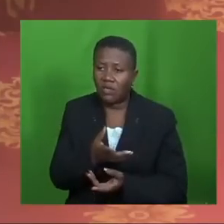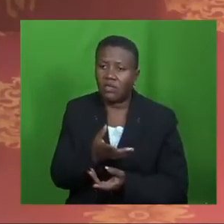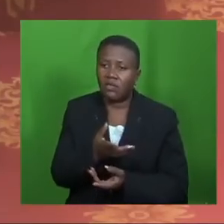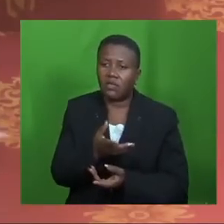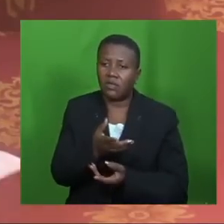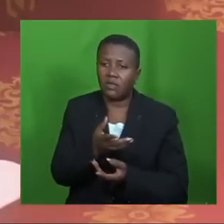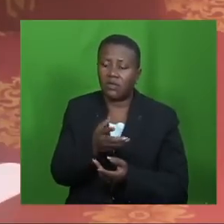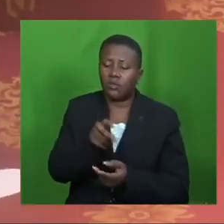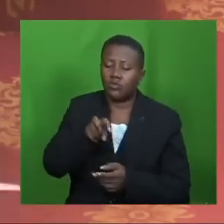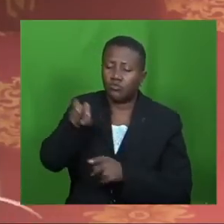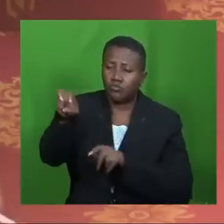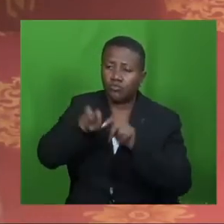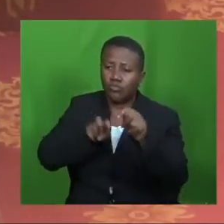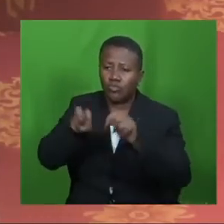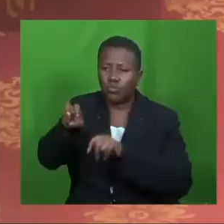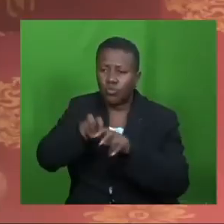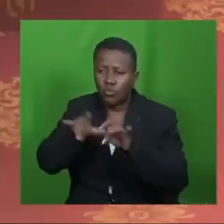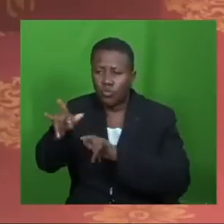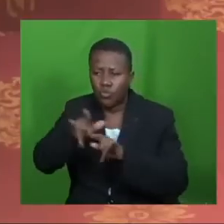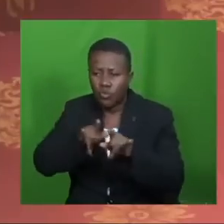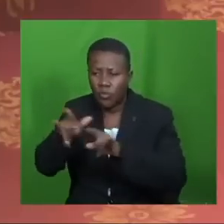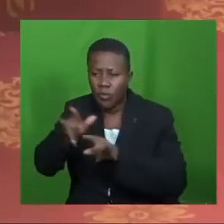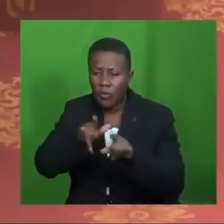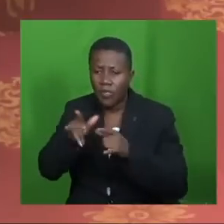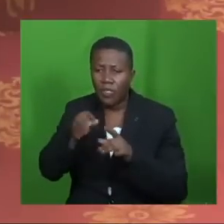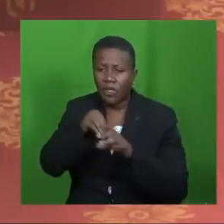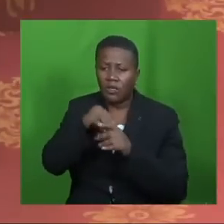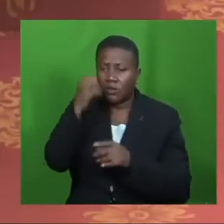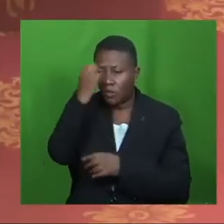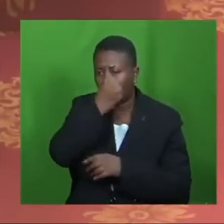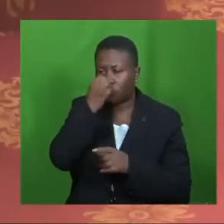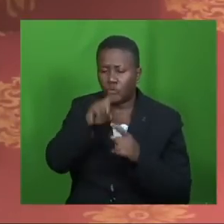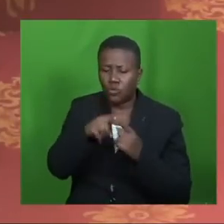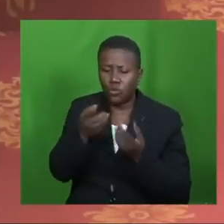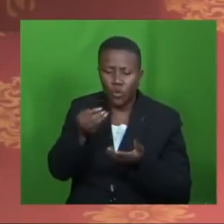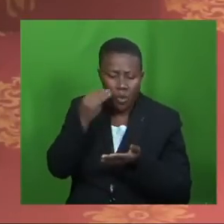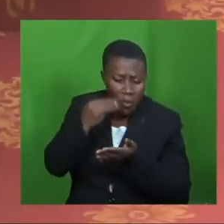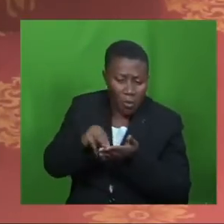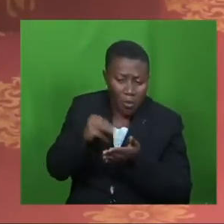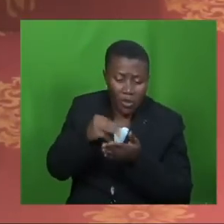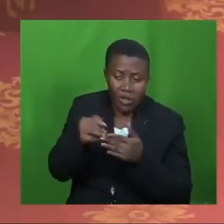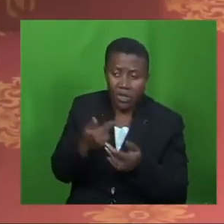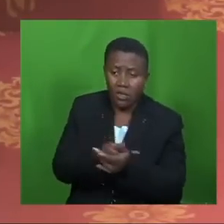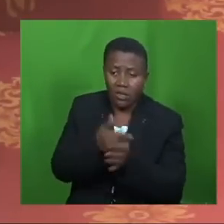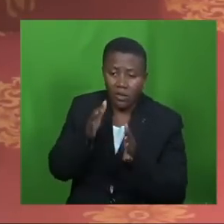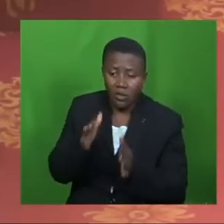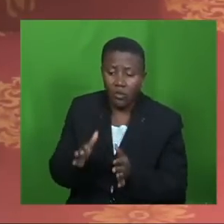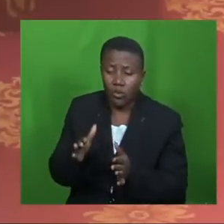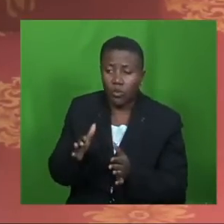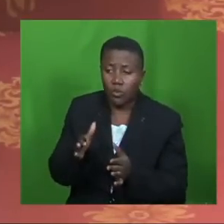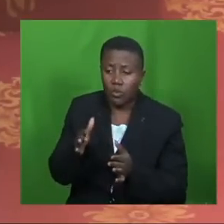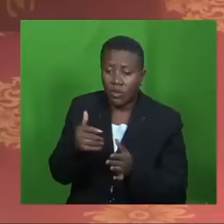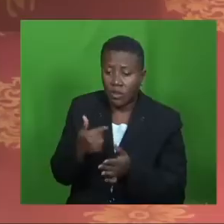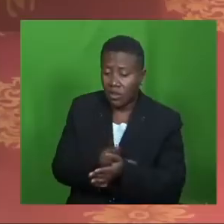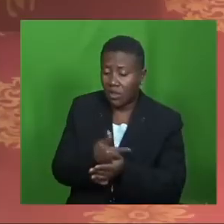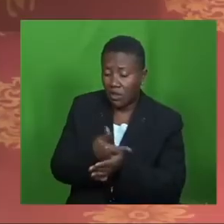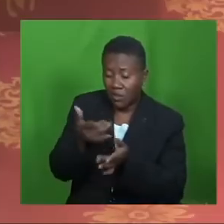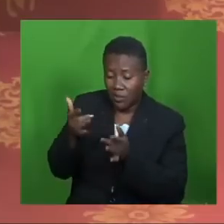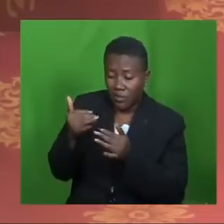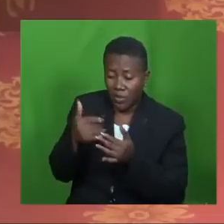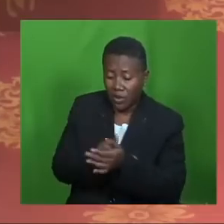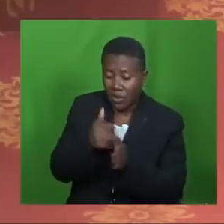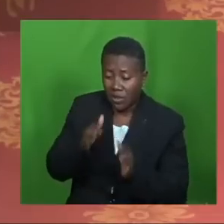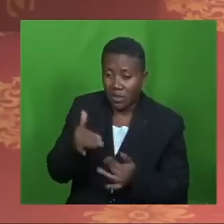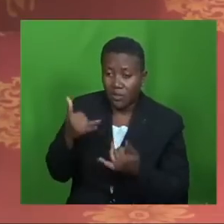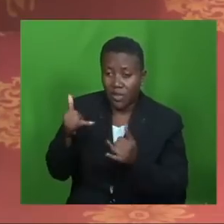traveling around various leagues in Europe to monitor Ghanaian players born in Ghana and abroad to